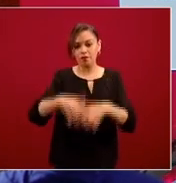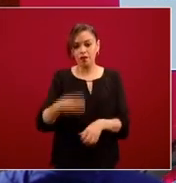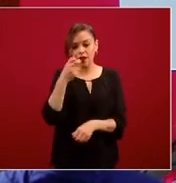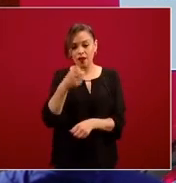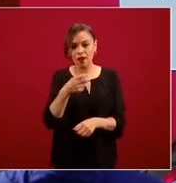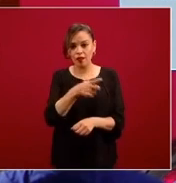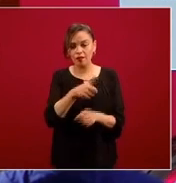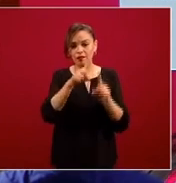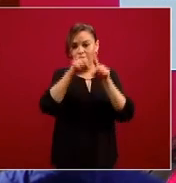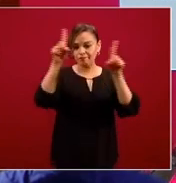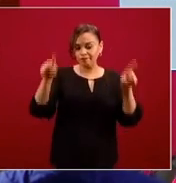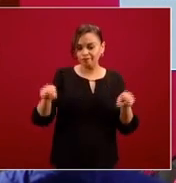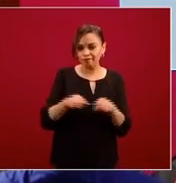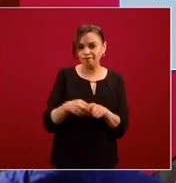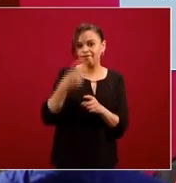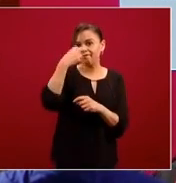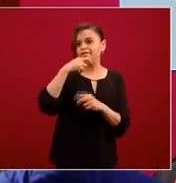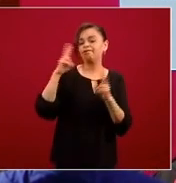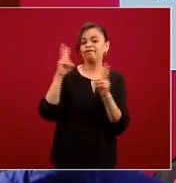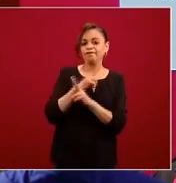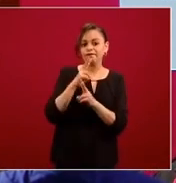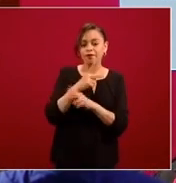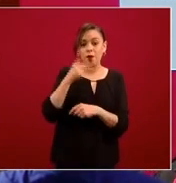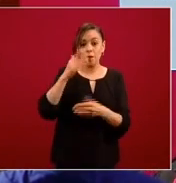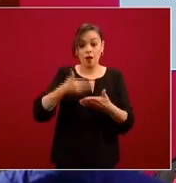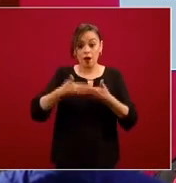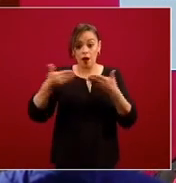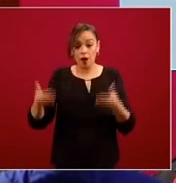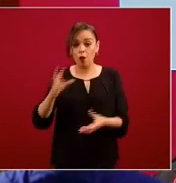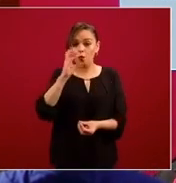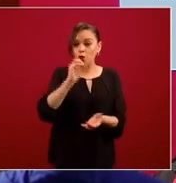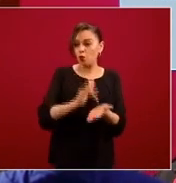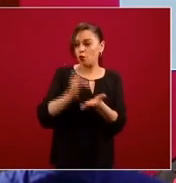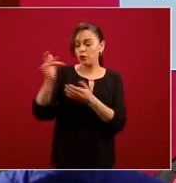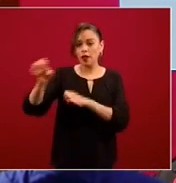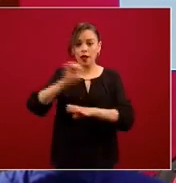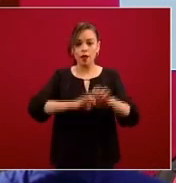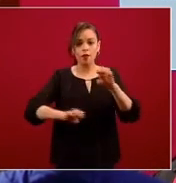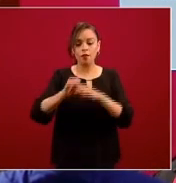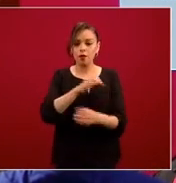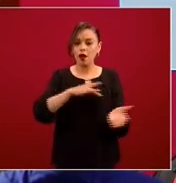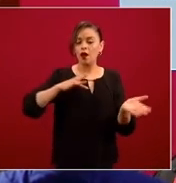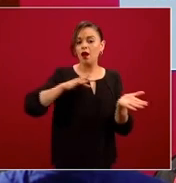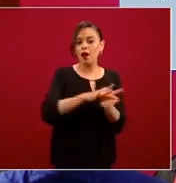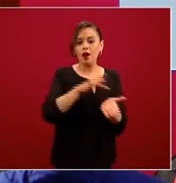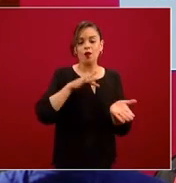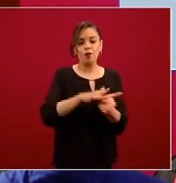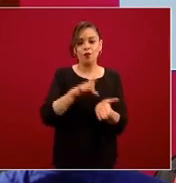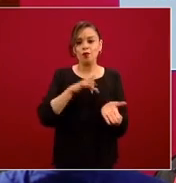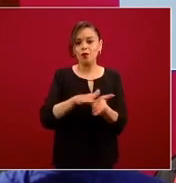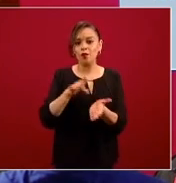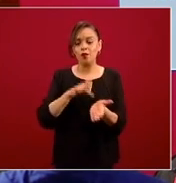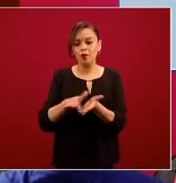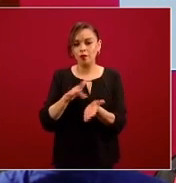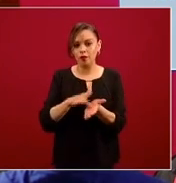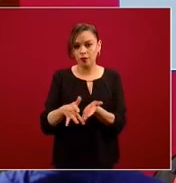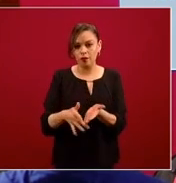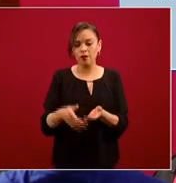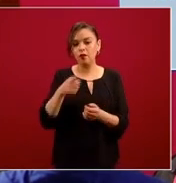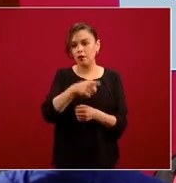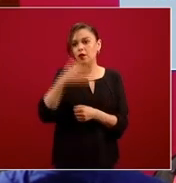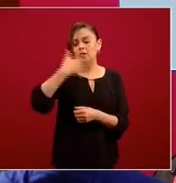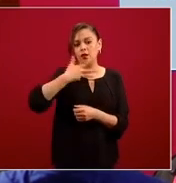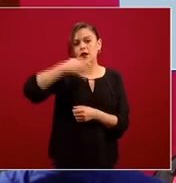there at these manufacturing plants. But thanks to the fact that these companies have made their